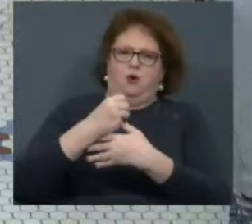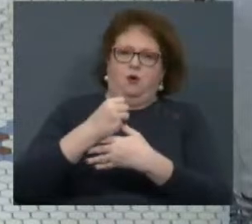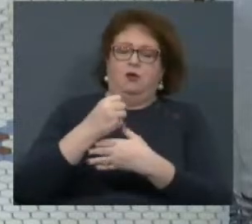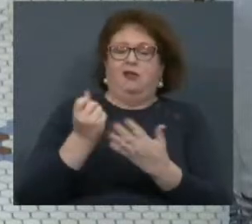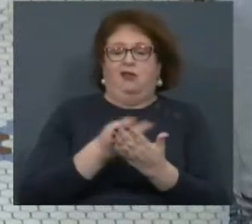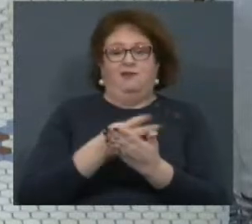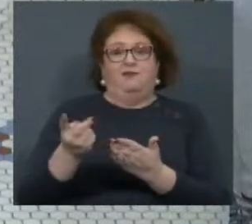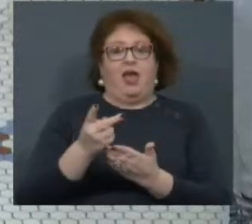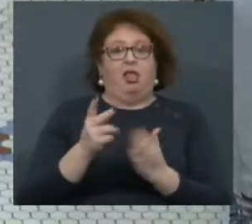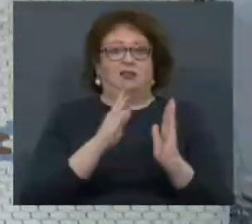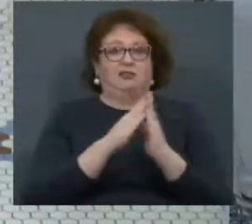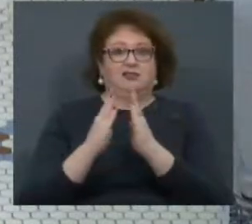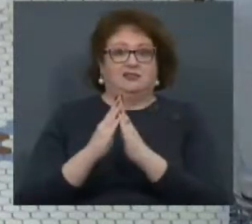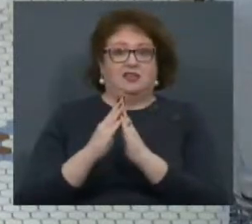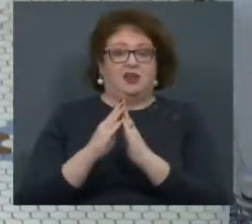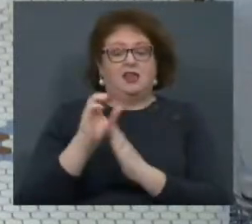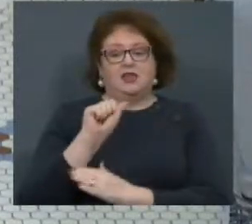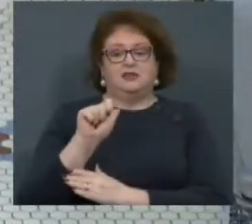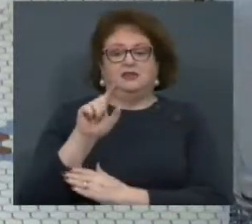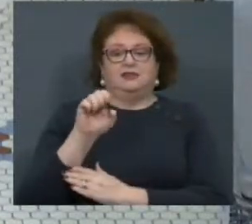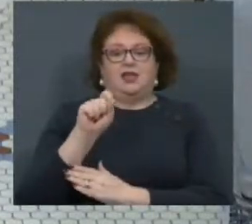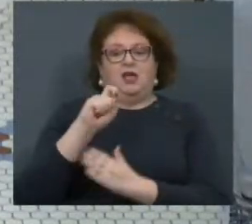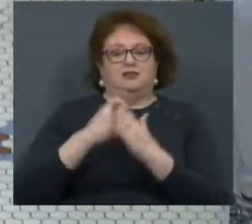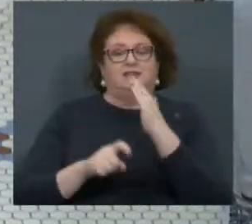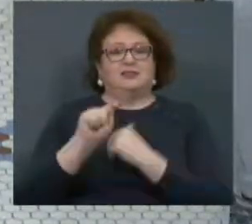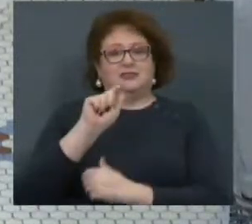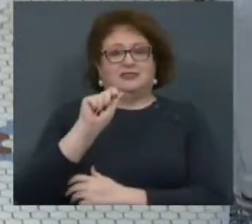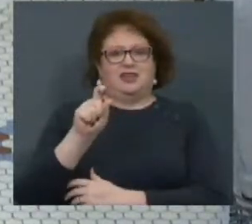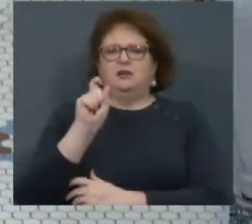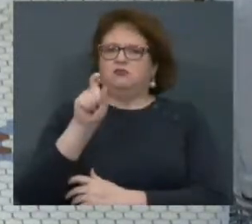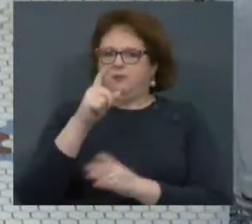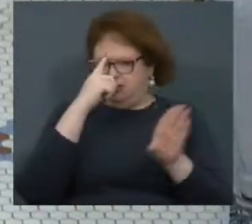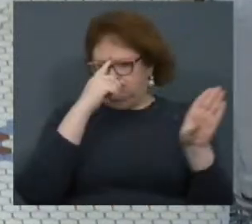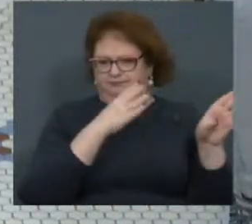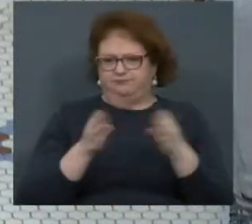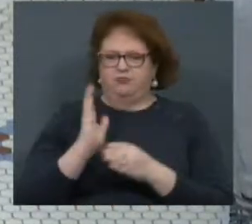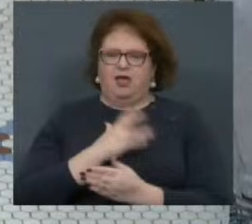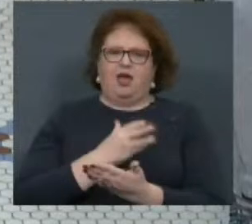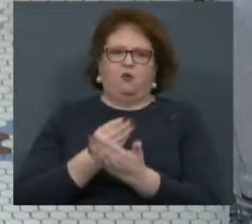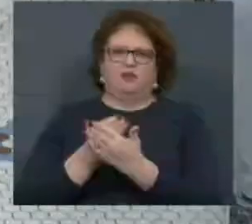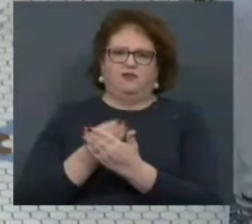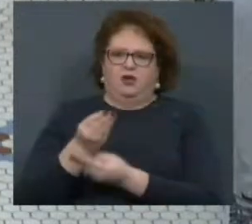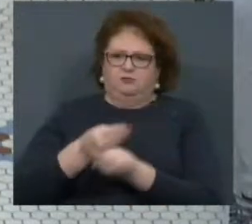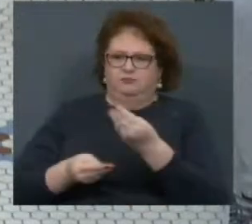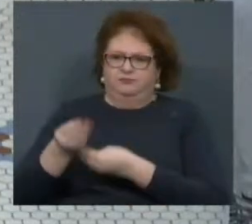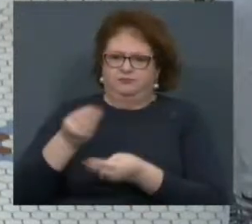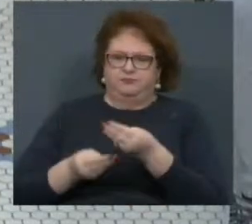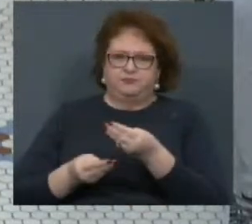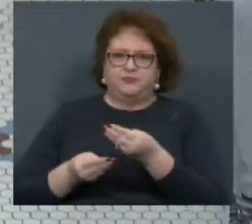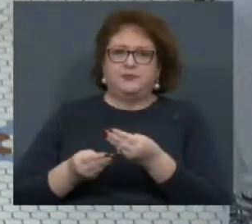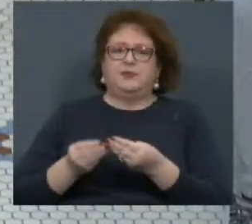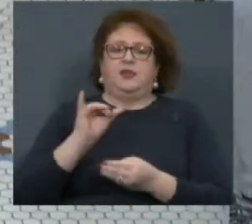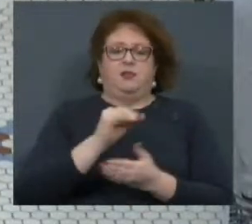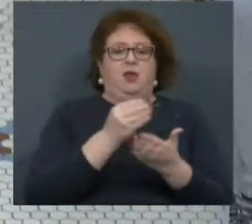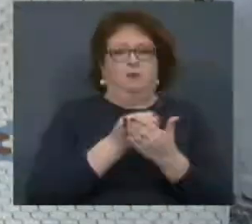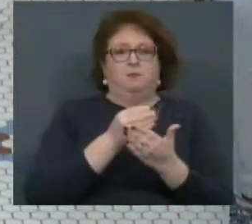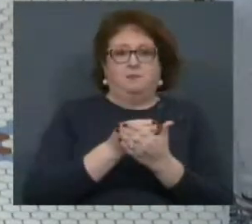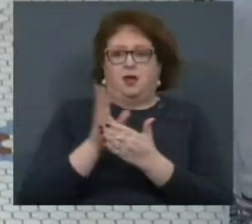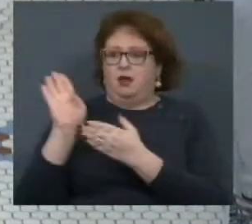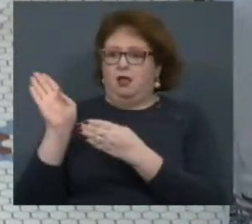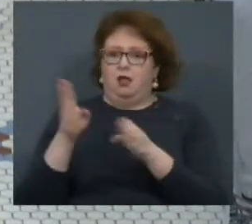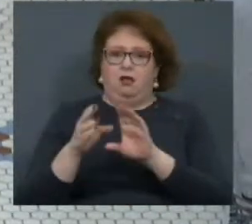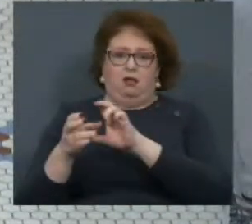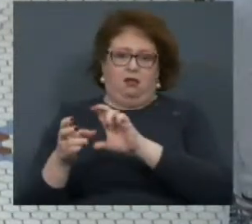carefully prioritize its spending. Shifting the cost of the system from seized funds to general revenue puts additional strain on the city's